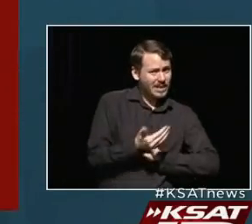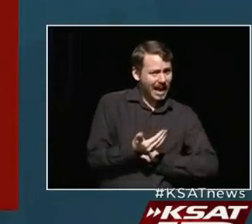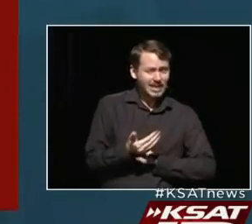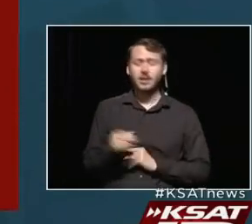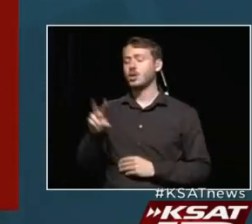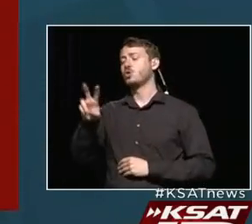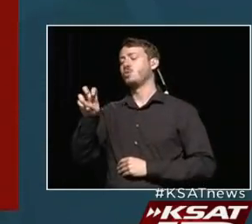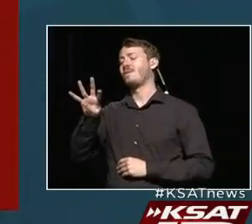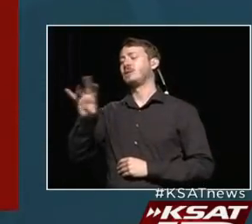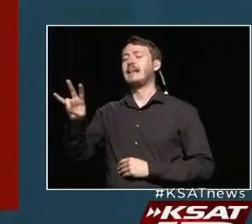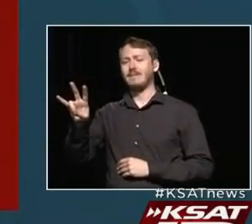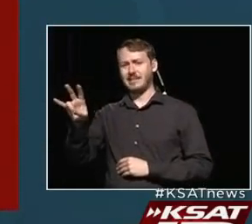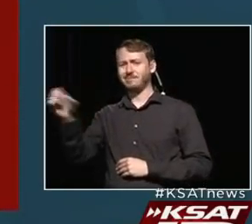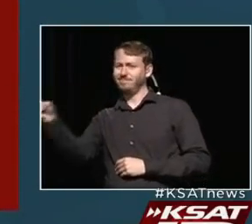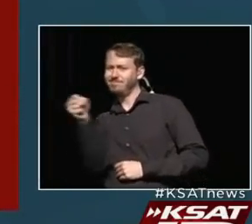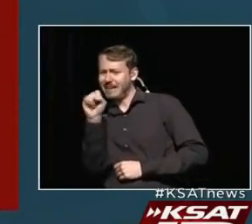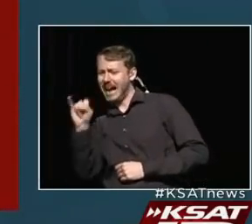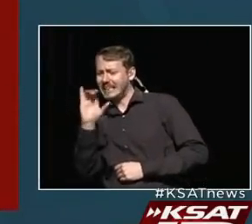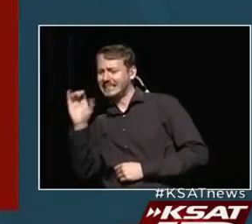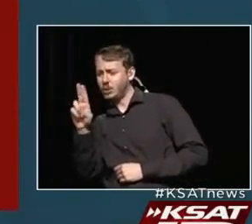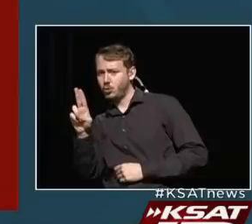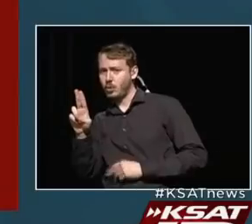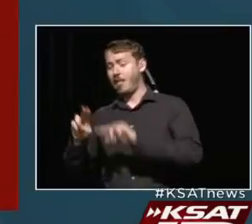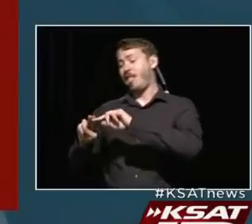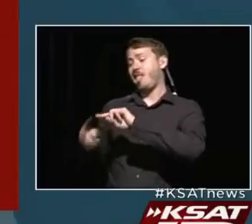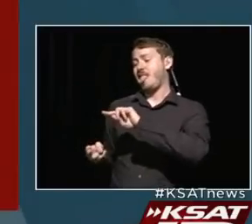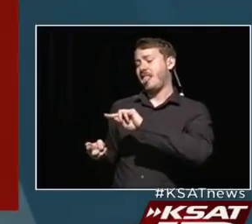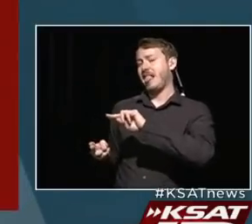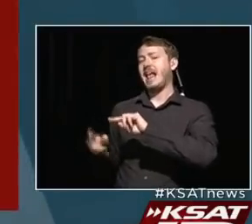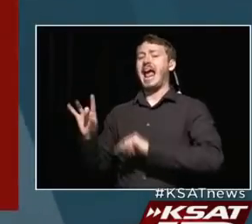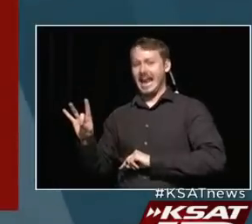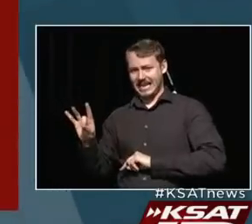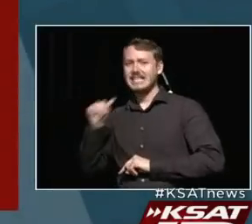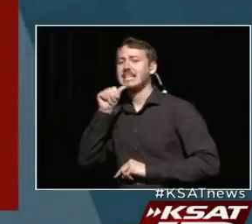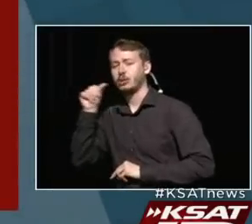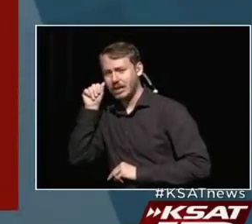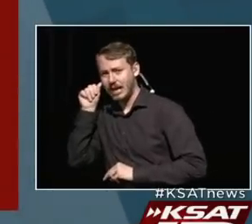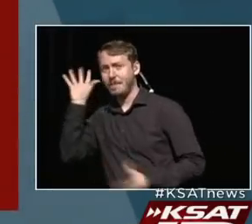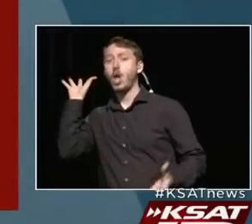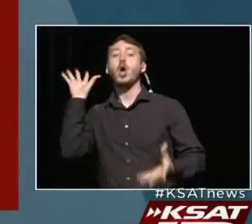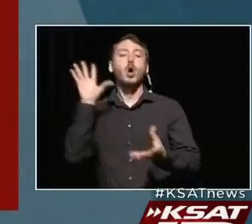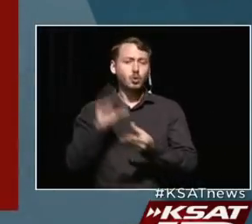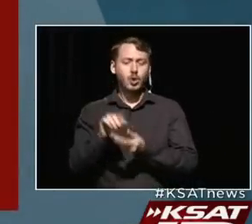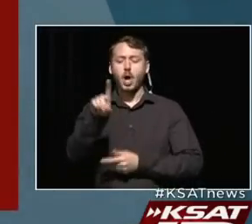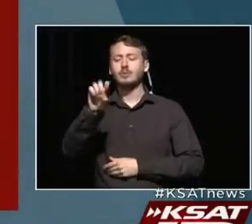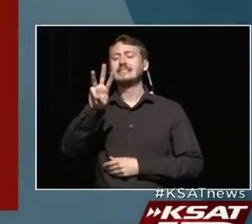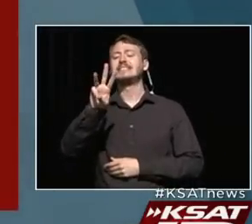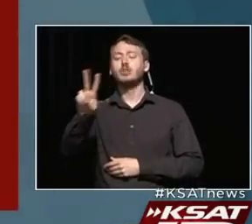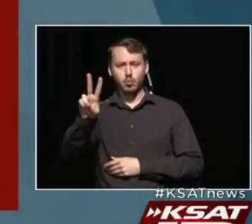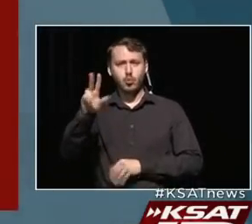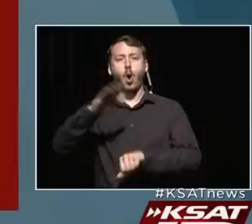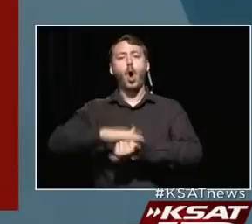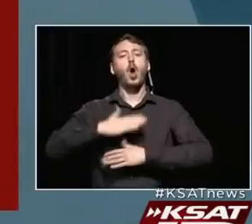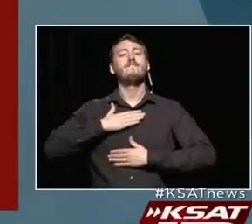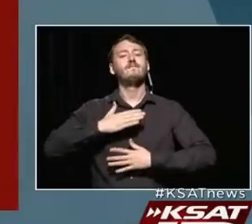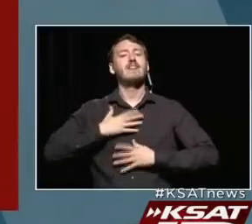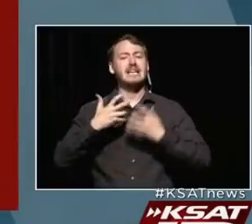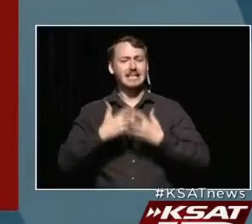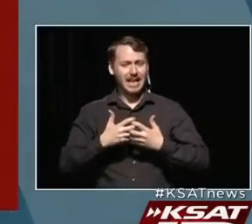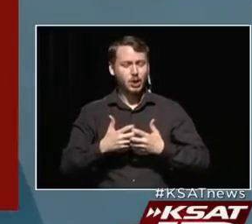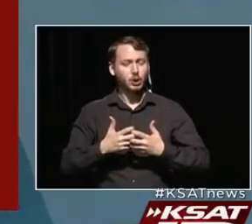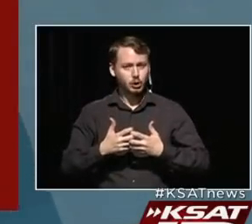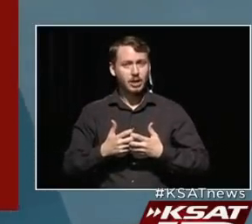247 of those in ICU. That's down 8 from yesterday, and 162 on ventilators, down 22. In terms of